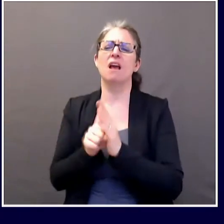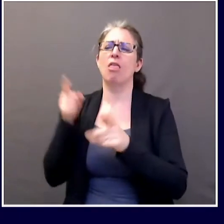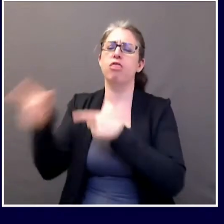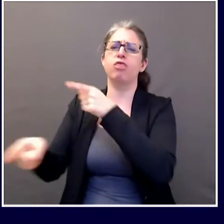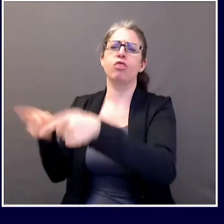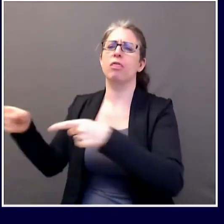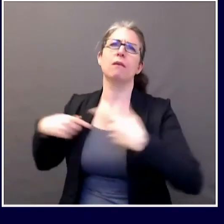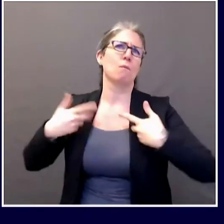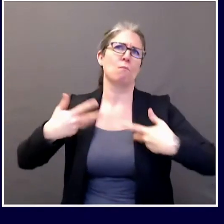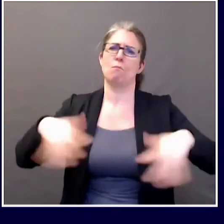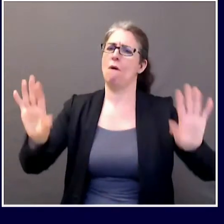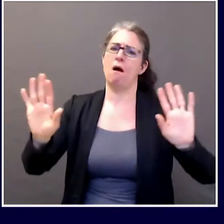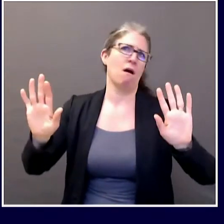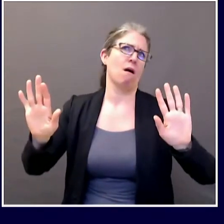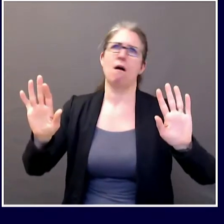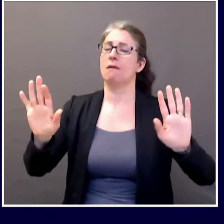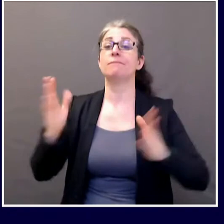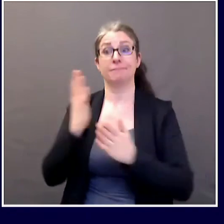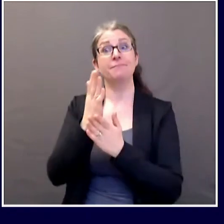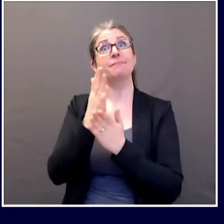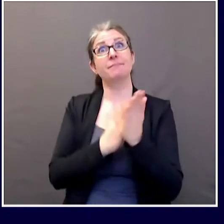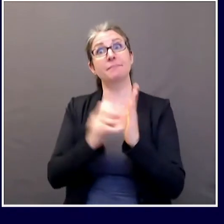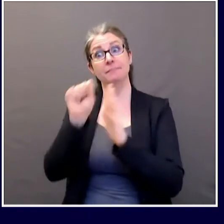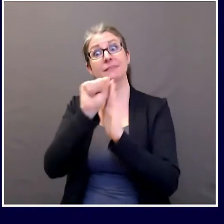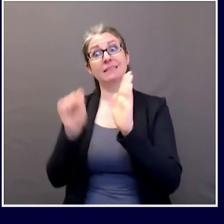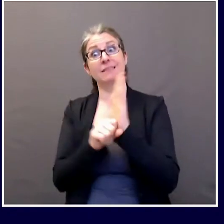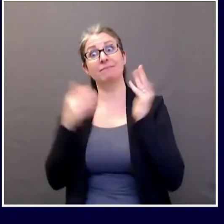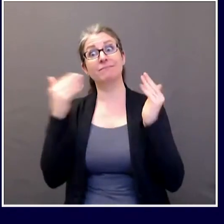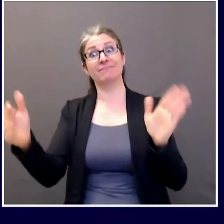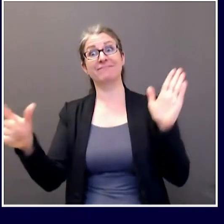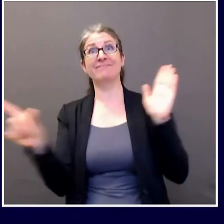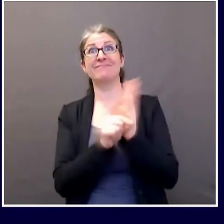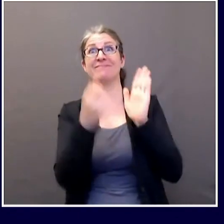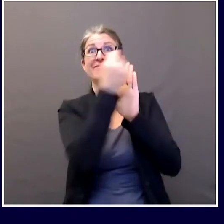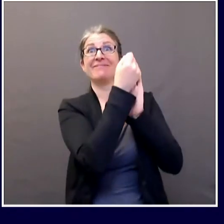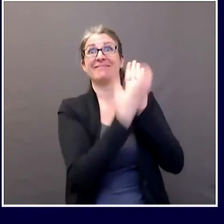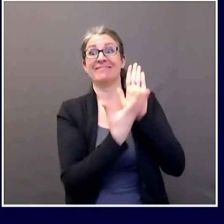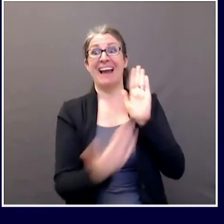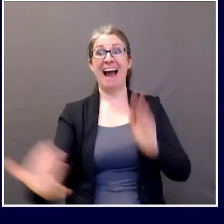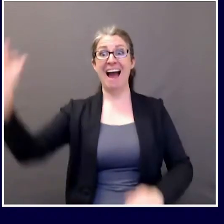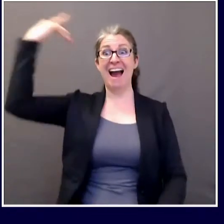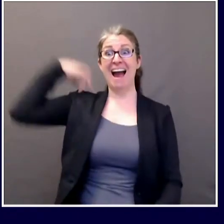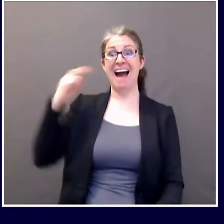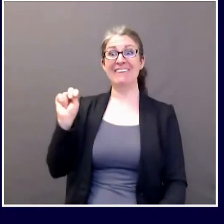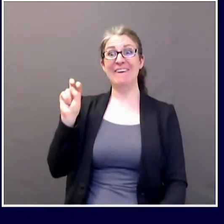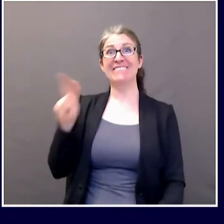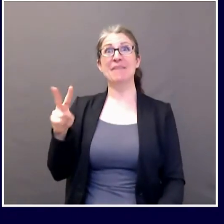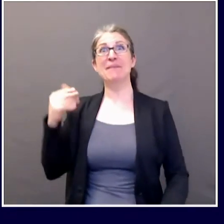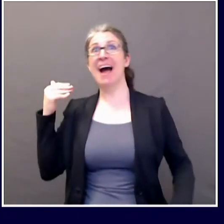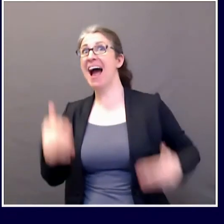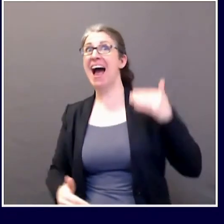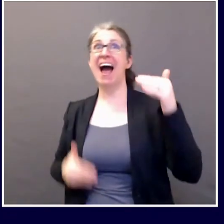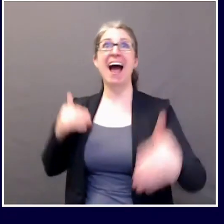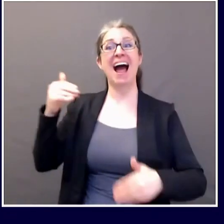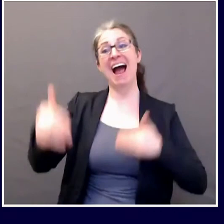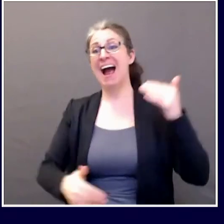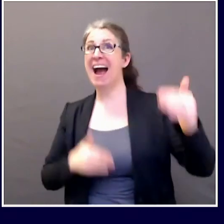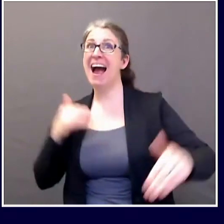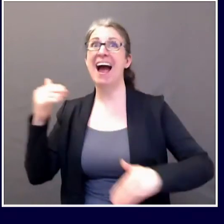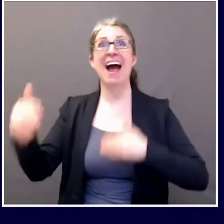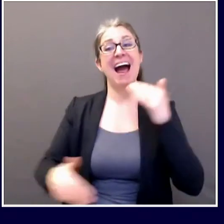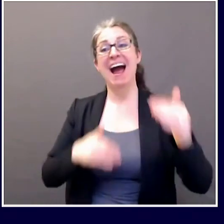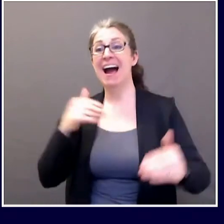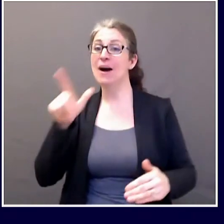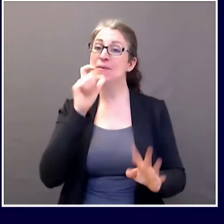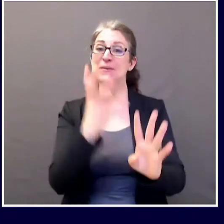November and December? If they are, and I'm thinking of a couple states in particular that were specific, if they are, then maybe that's a